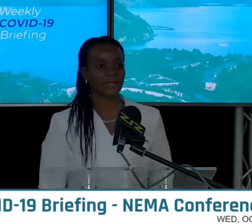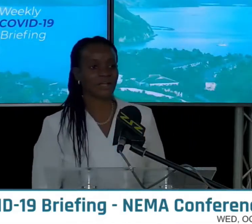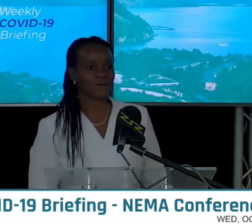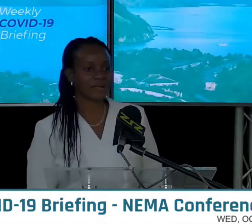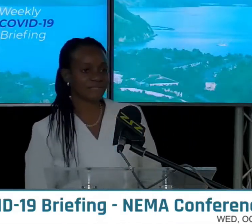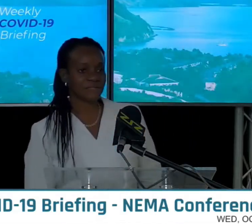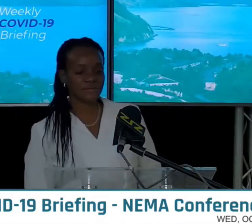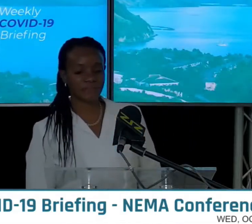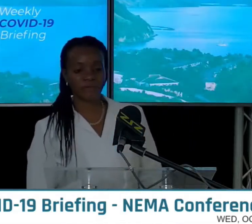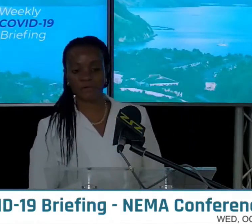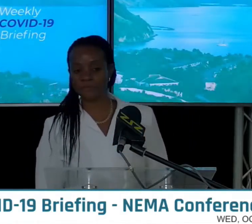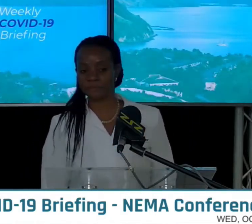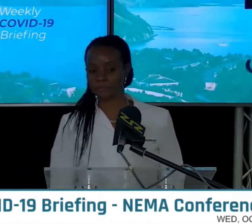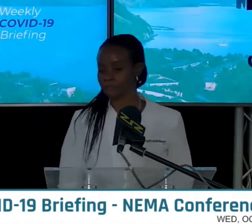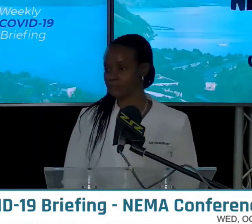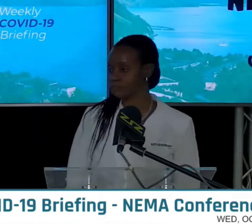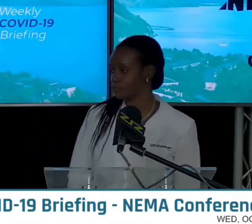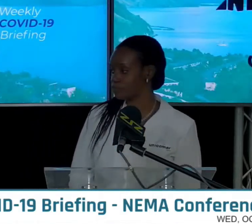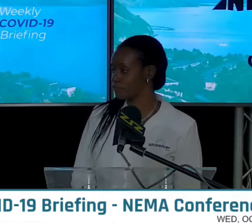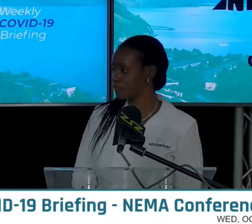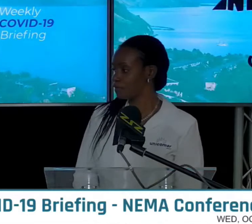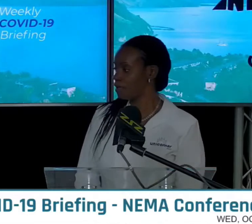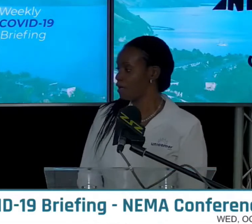Okay. Good afternoon, everyone.